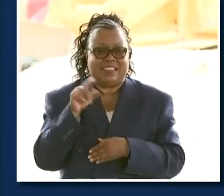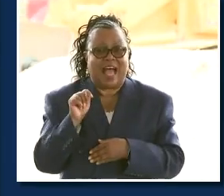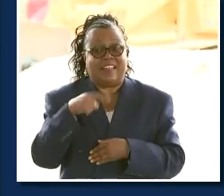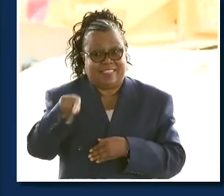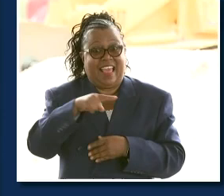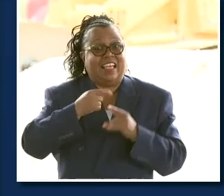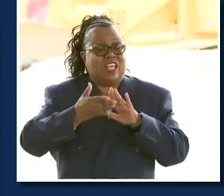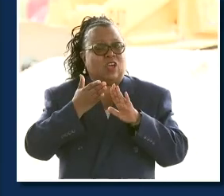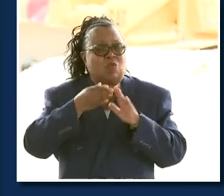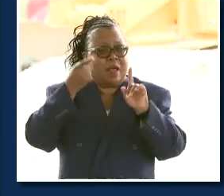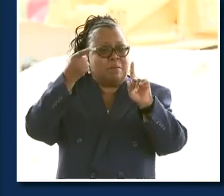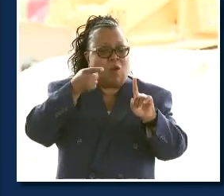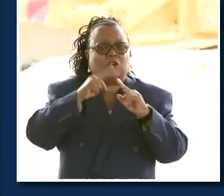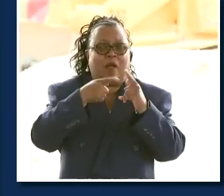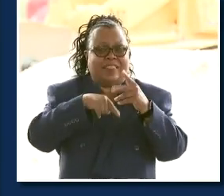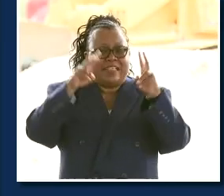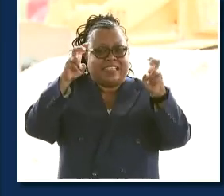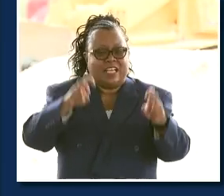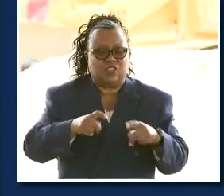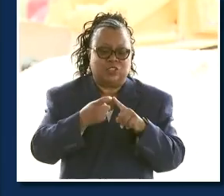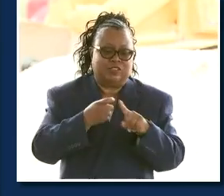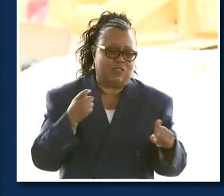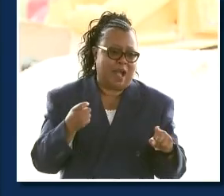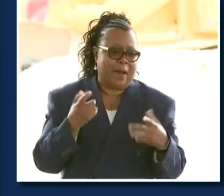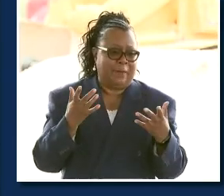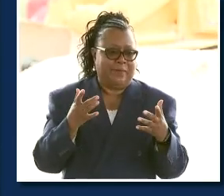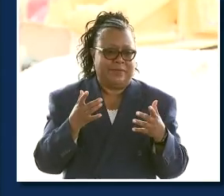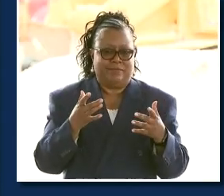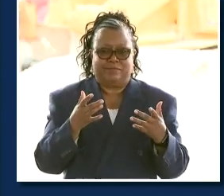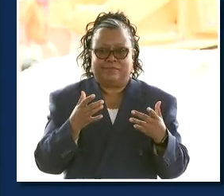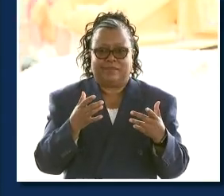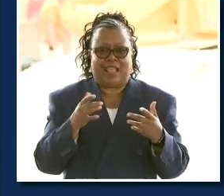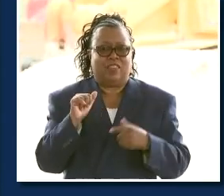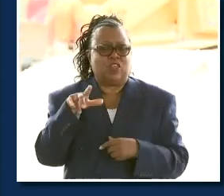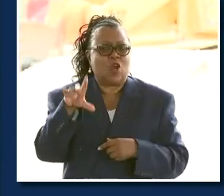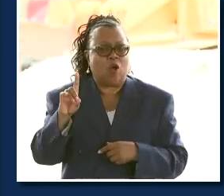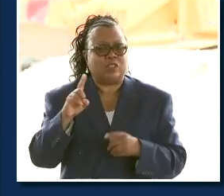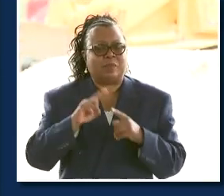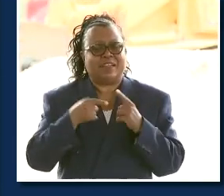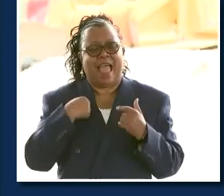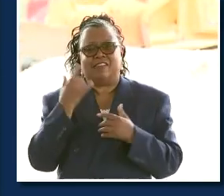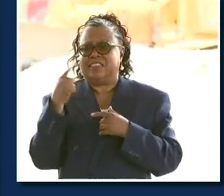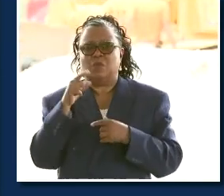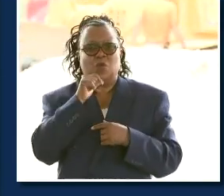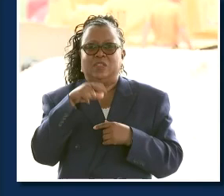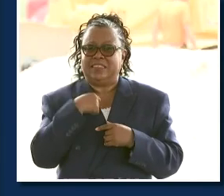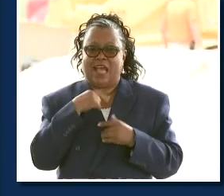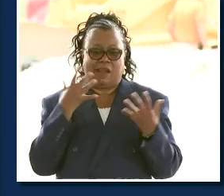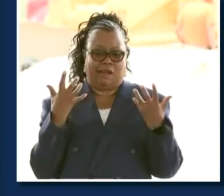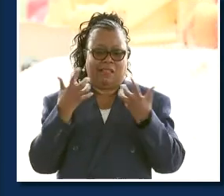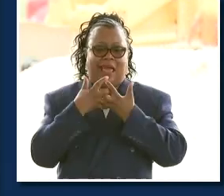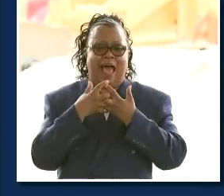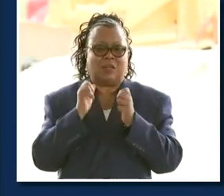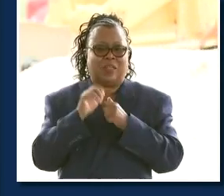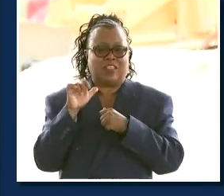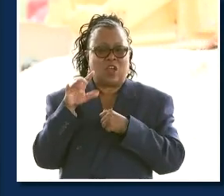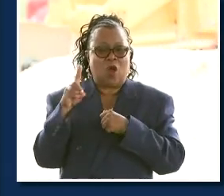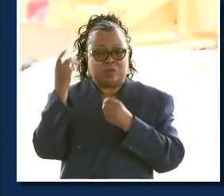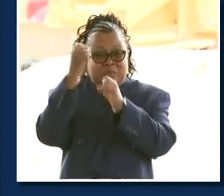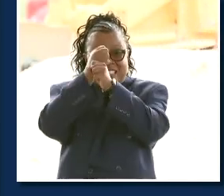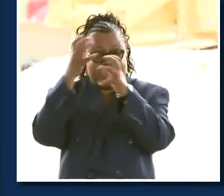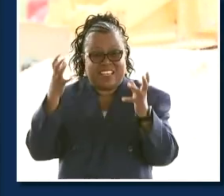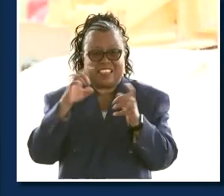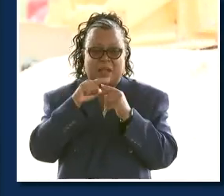they can run point on those issues from the alderman. Having somebody who isn't aligned with the alderman's